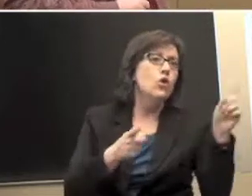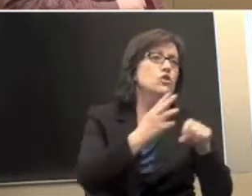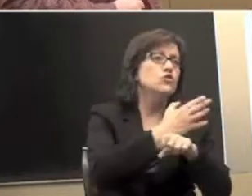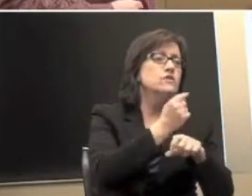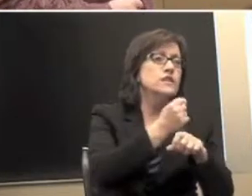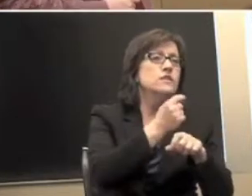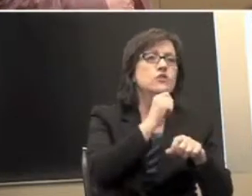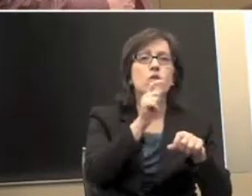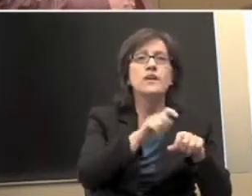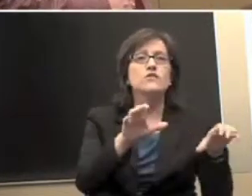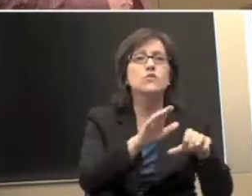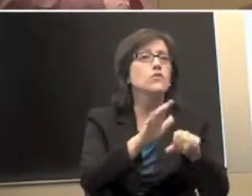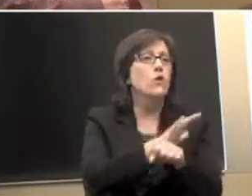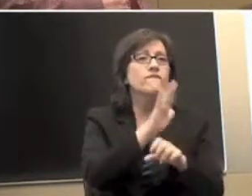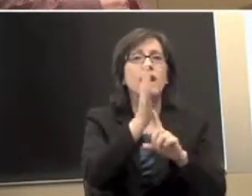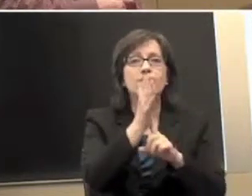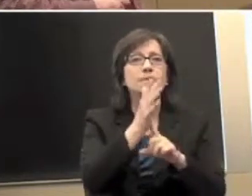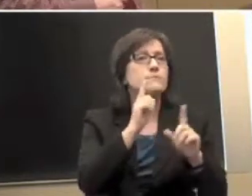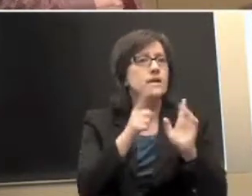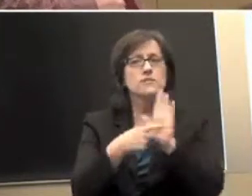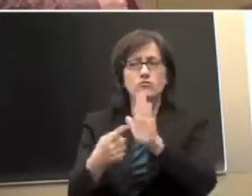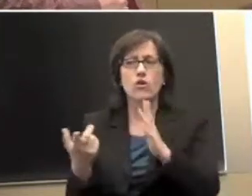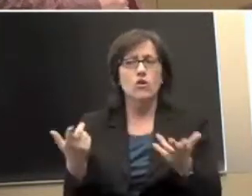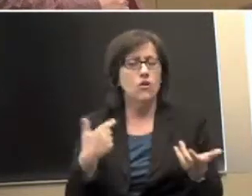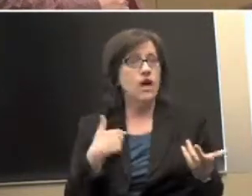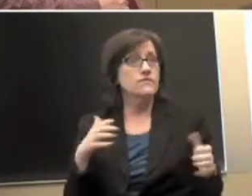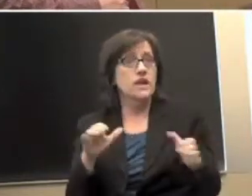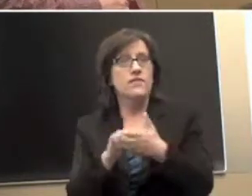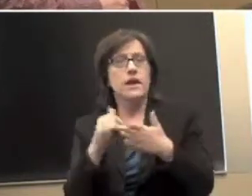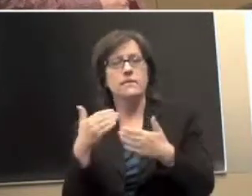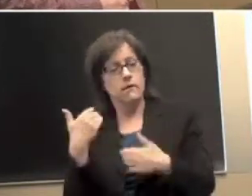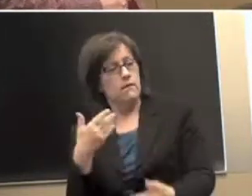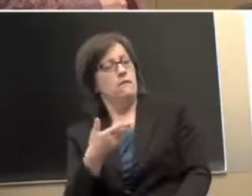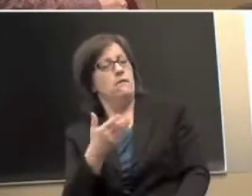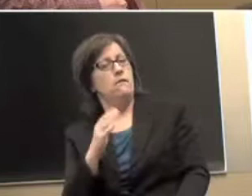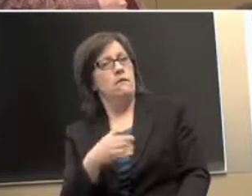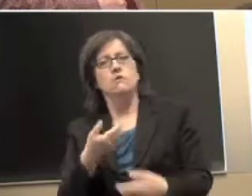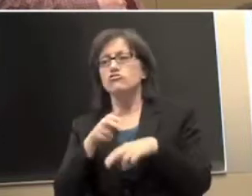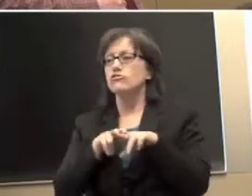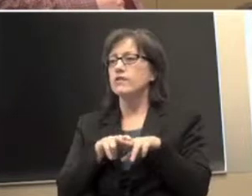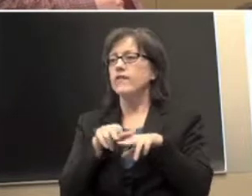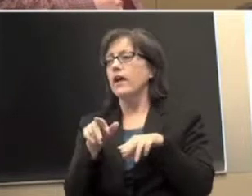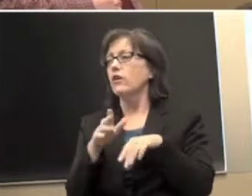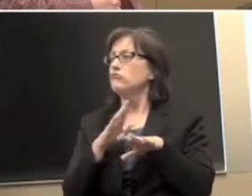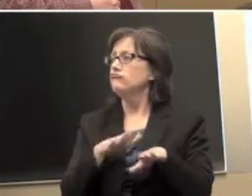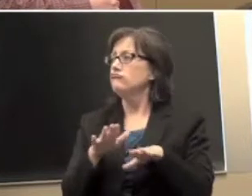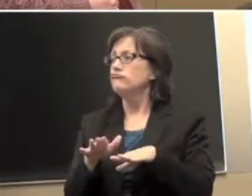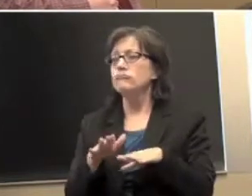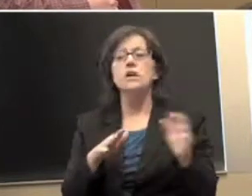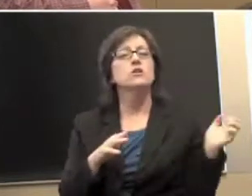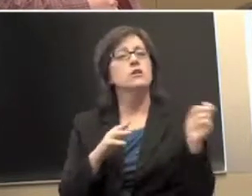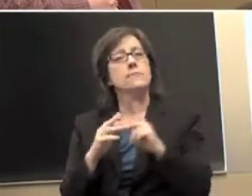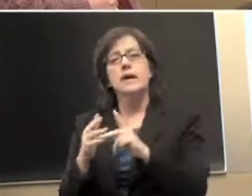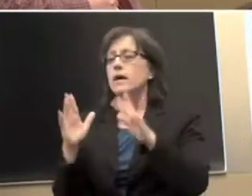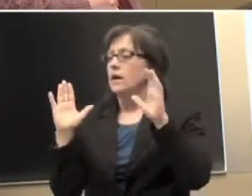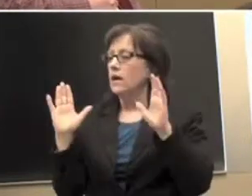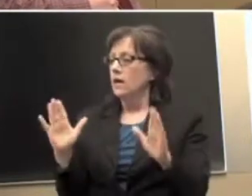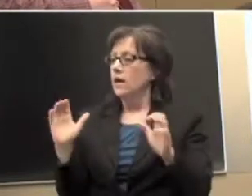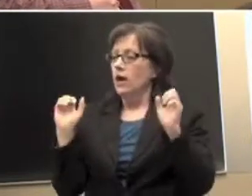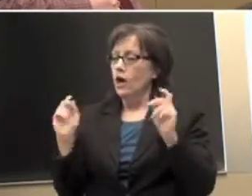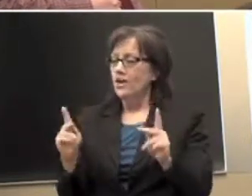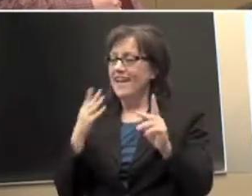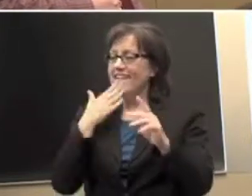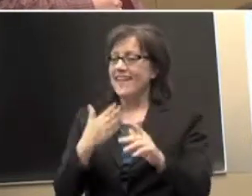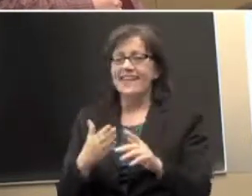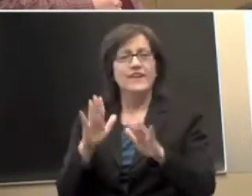5 minutes, but show them. Because I've done that before, and all the kids are like, what? And then you just sit there, you come back like, okay,